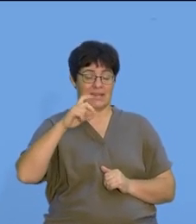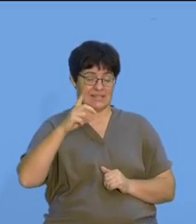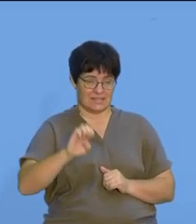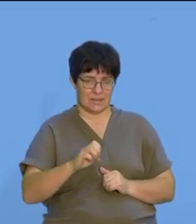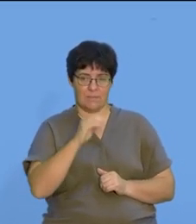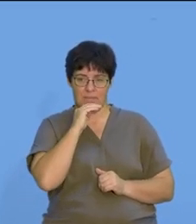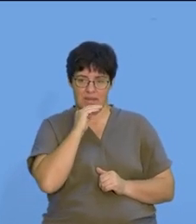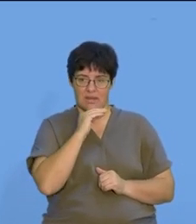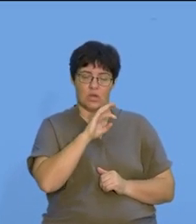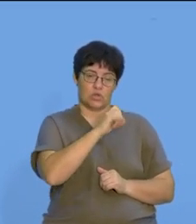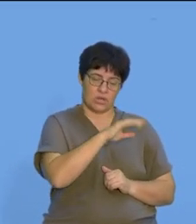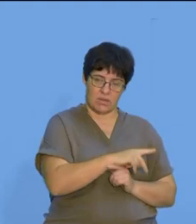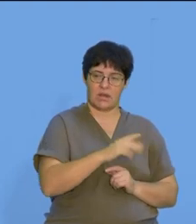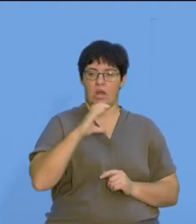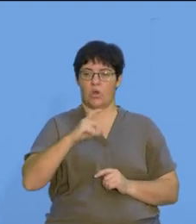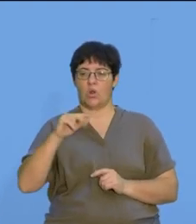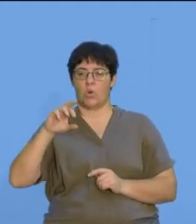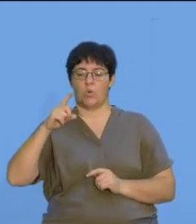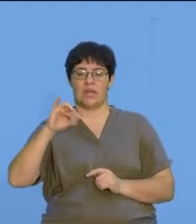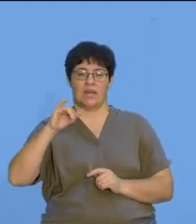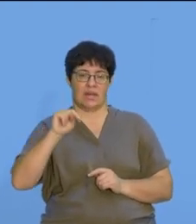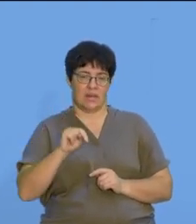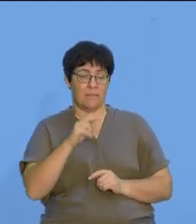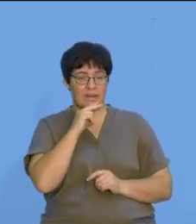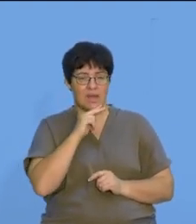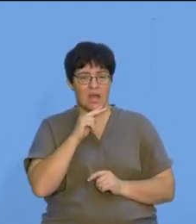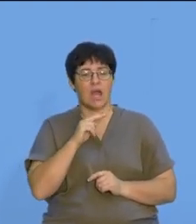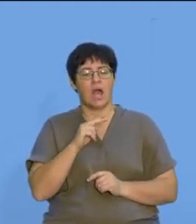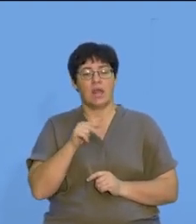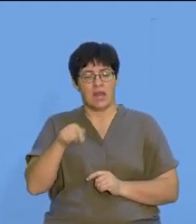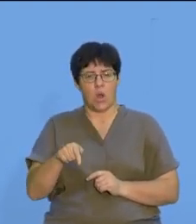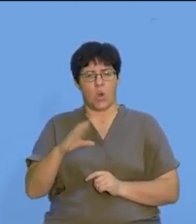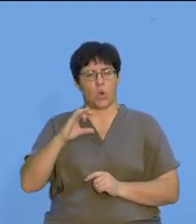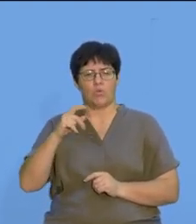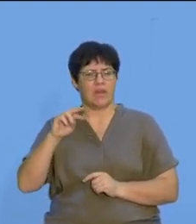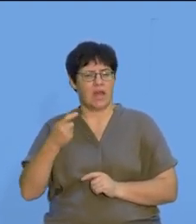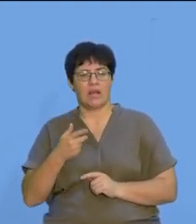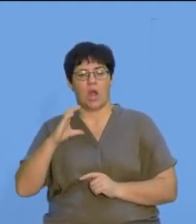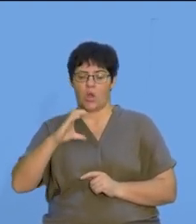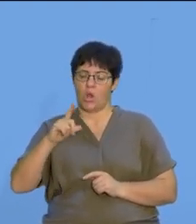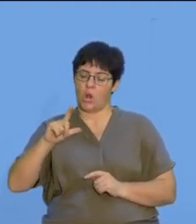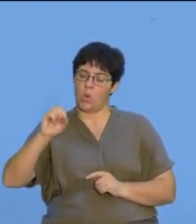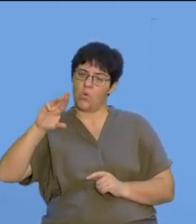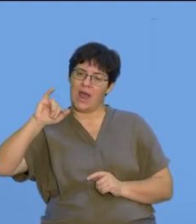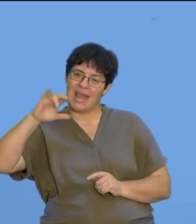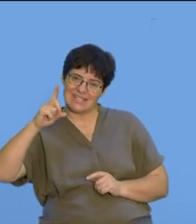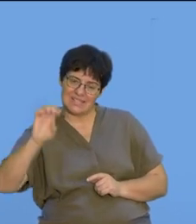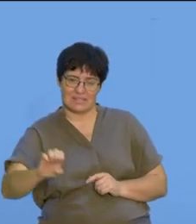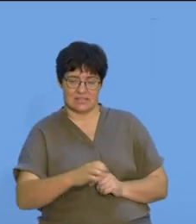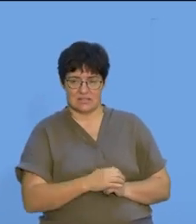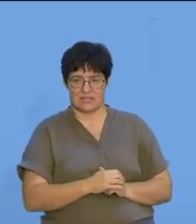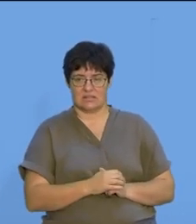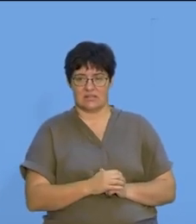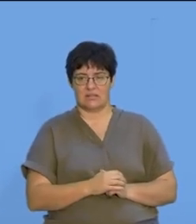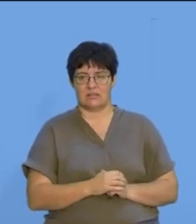sodium chloride suggests that it consists of sodium and chlorine. But take note of the suffix IED, which is the